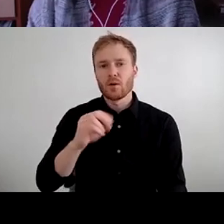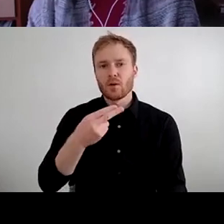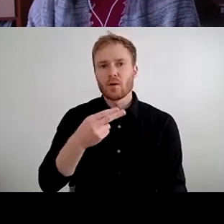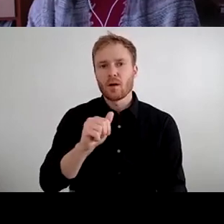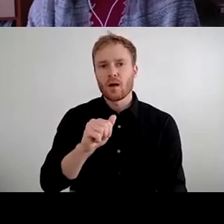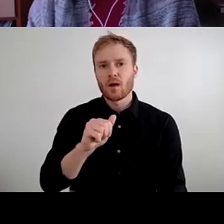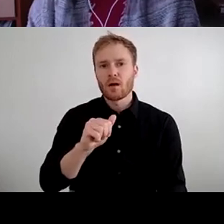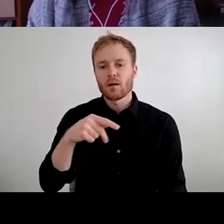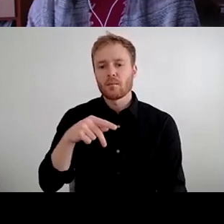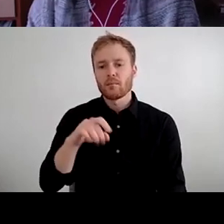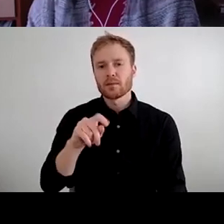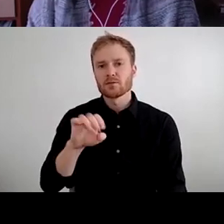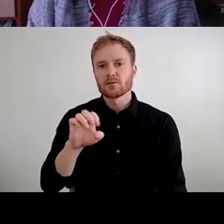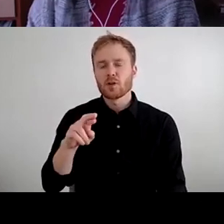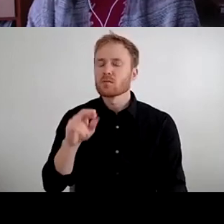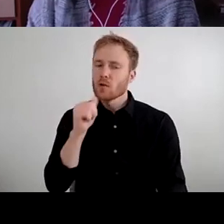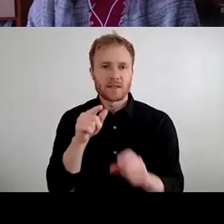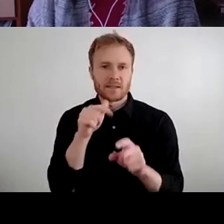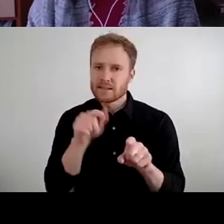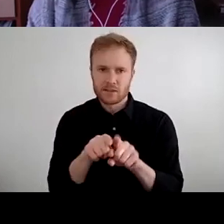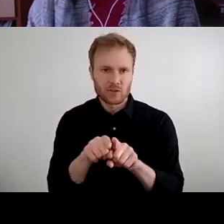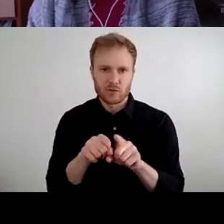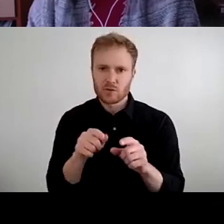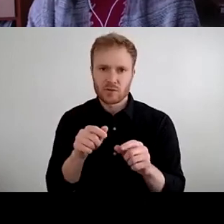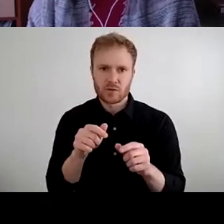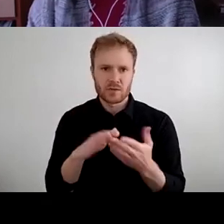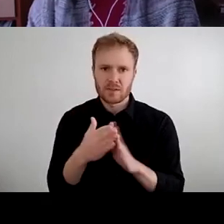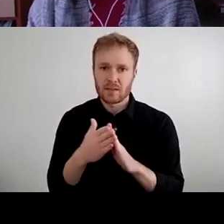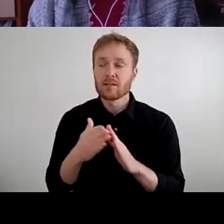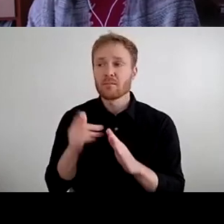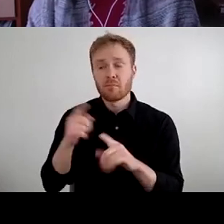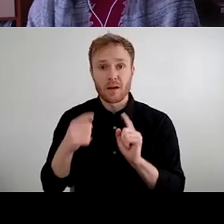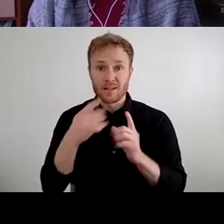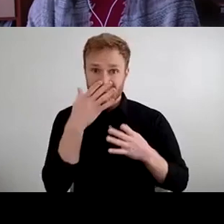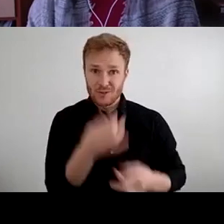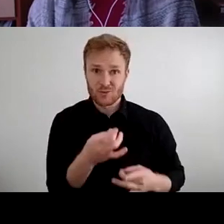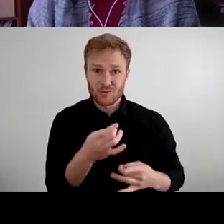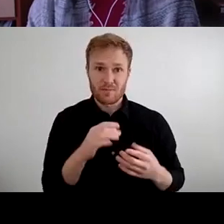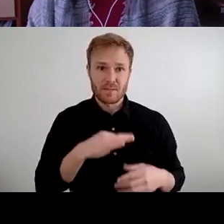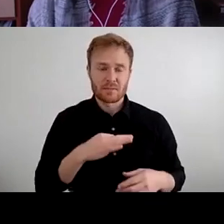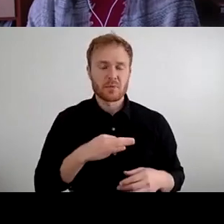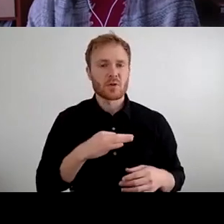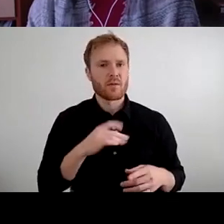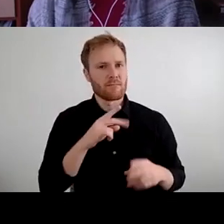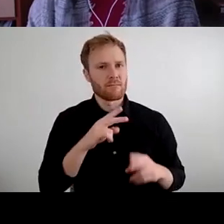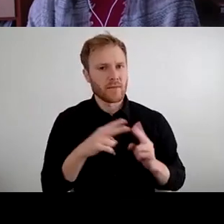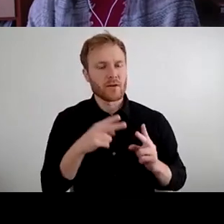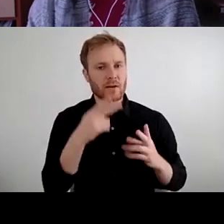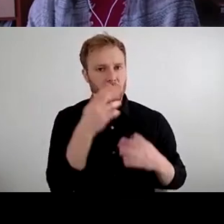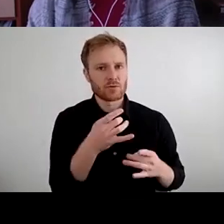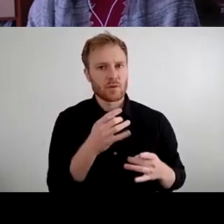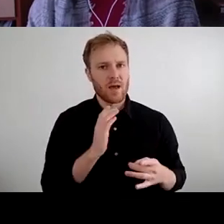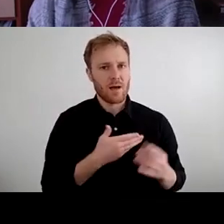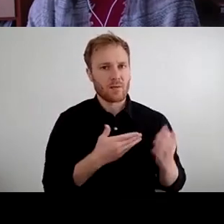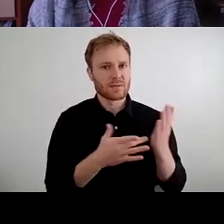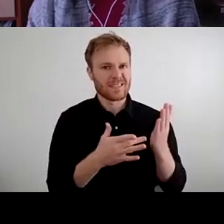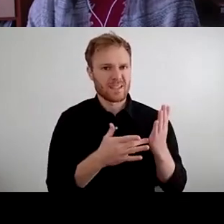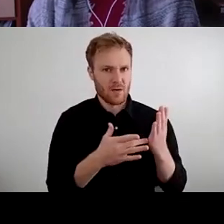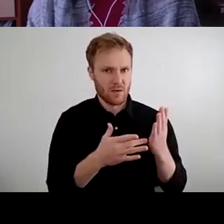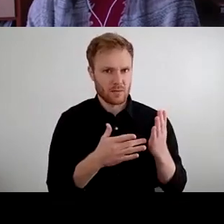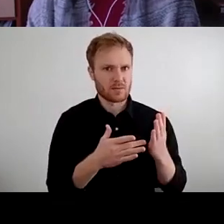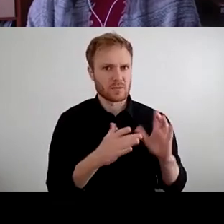city, but they have great interest in Pittsburgh and they're incredibly interested in our technology sector. So I have been pairing